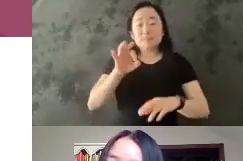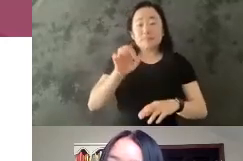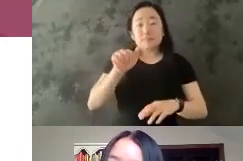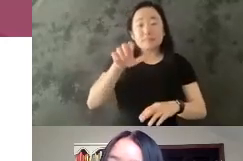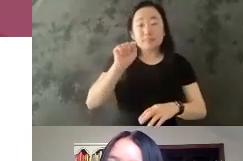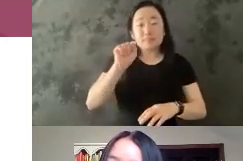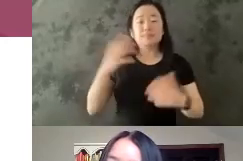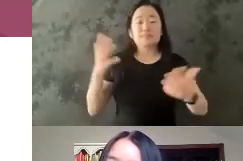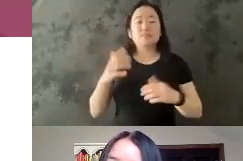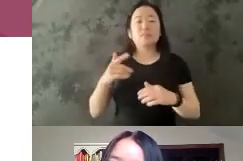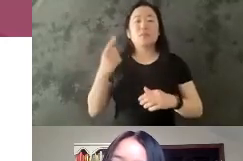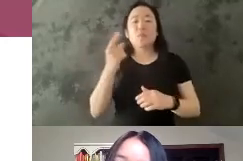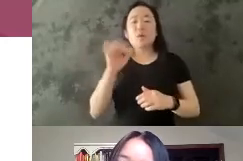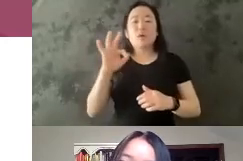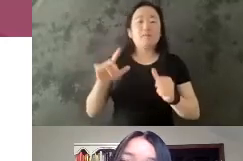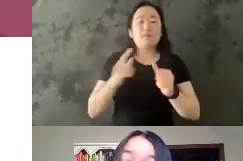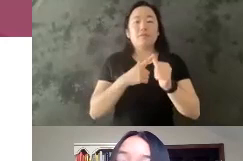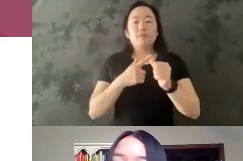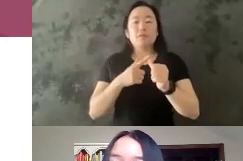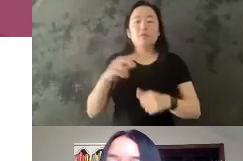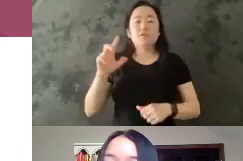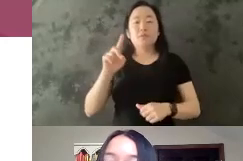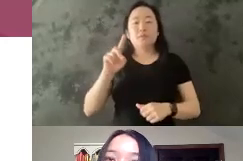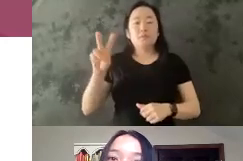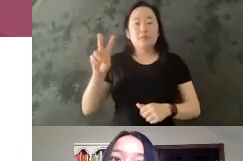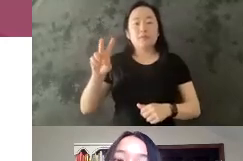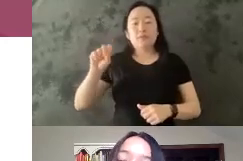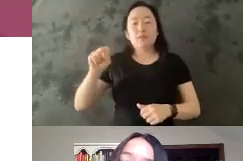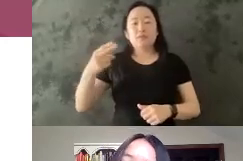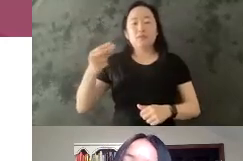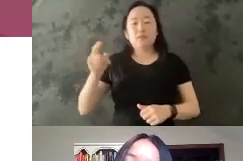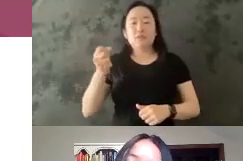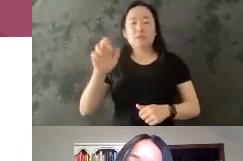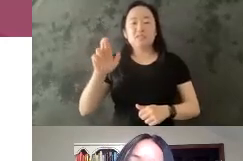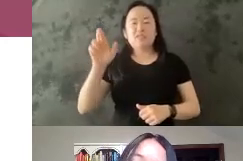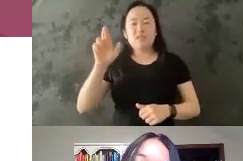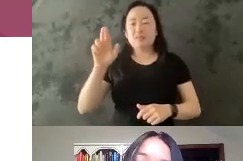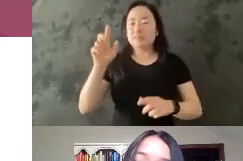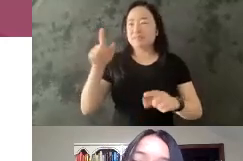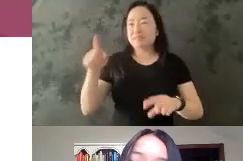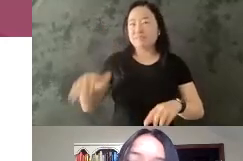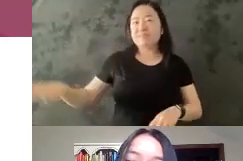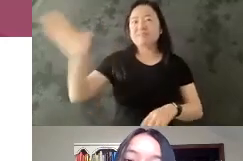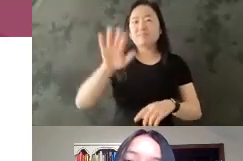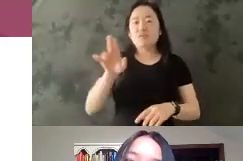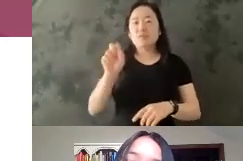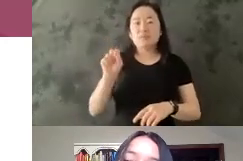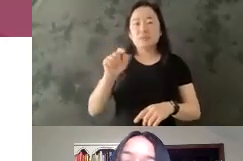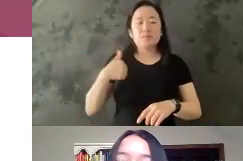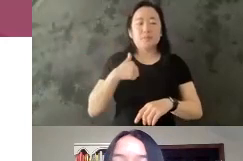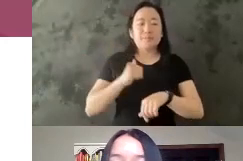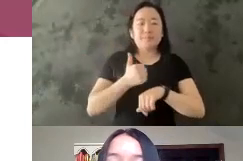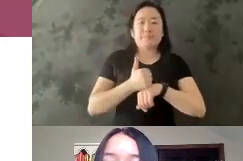first domestic violence shelters in the United States. So a lot of great work on supporting victim survivors and